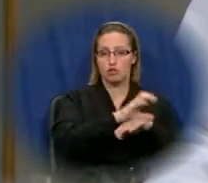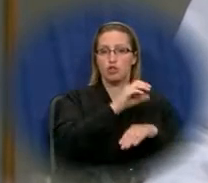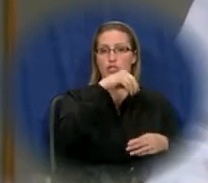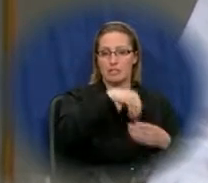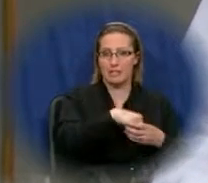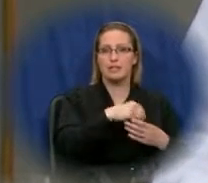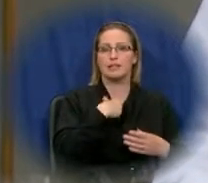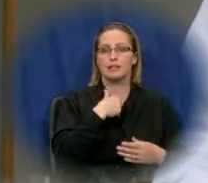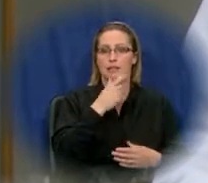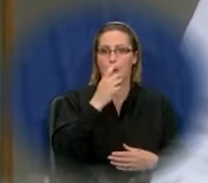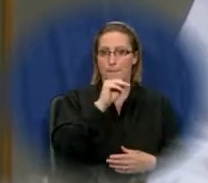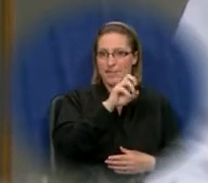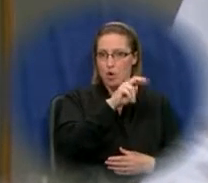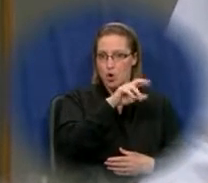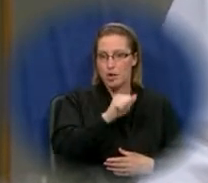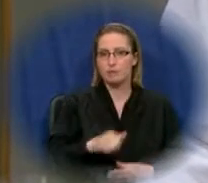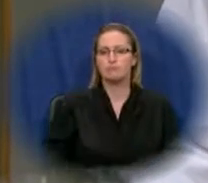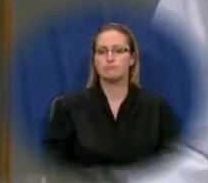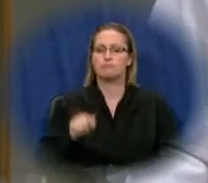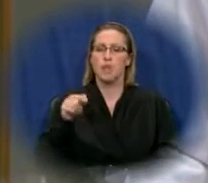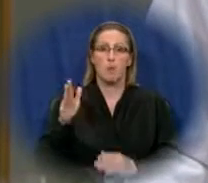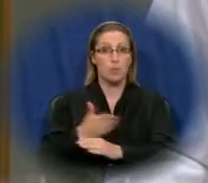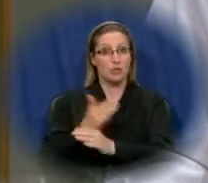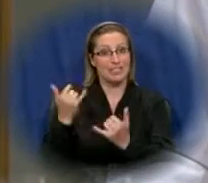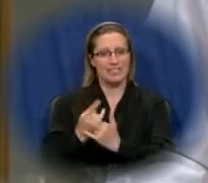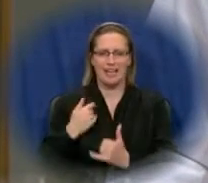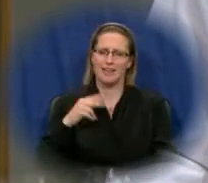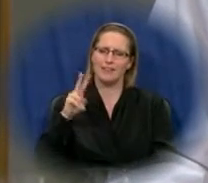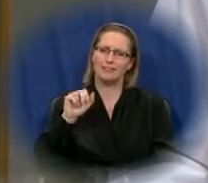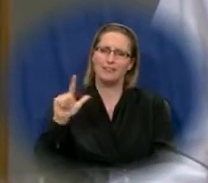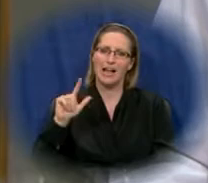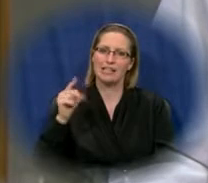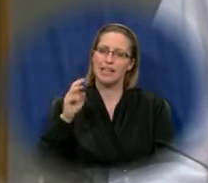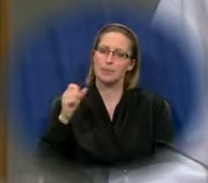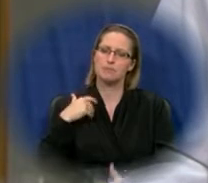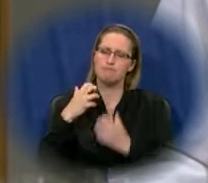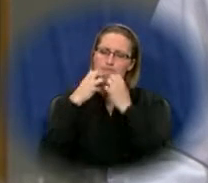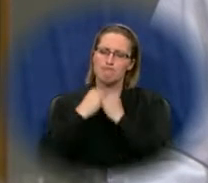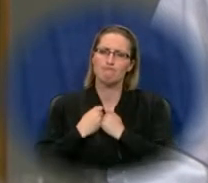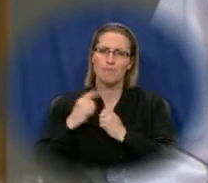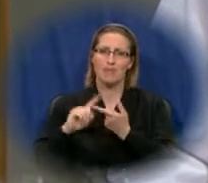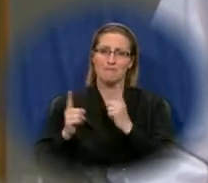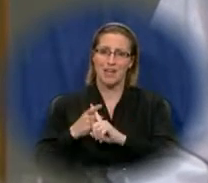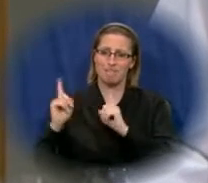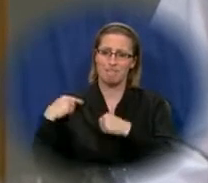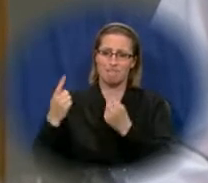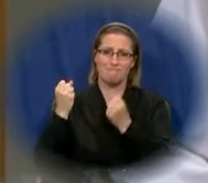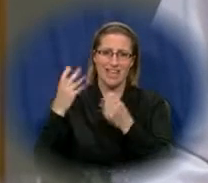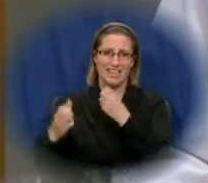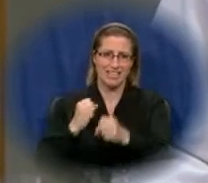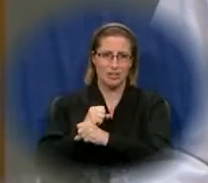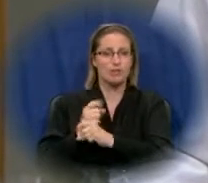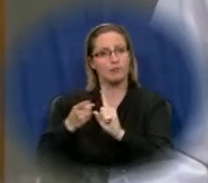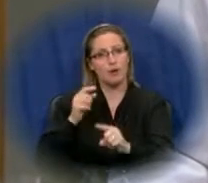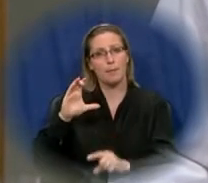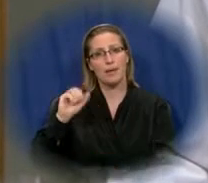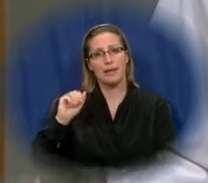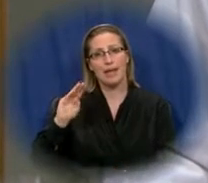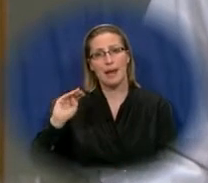ministry was provided by our loyal friend of many years, Val Thomas, of St. Pius X Parish in Cambridge,